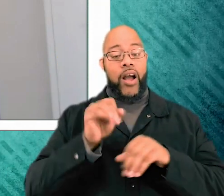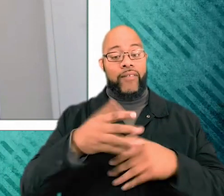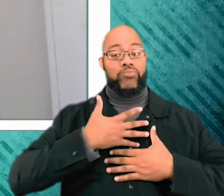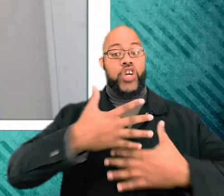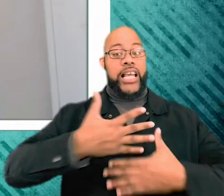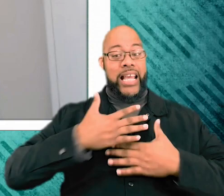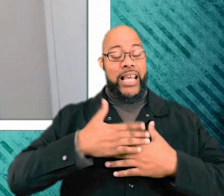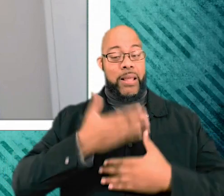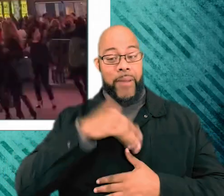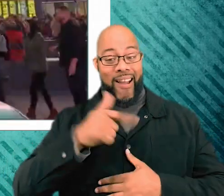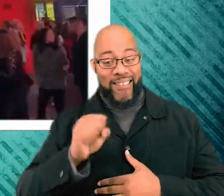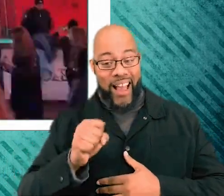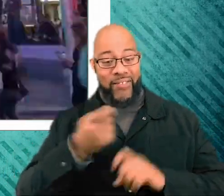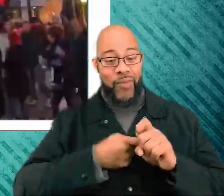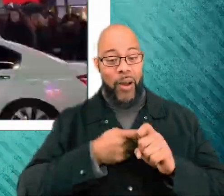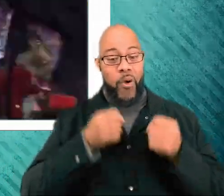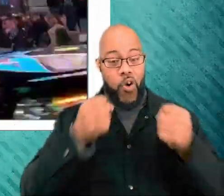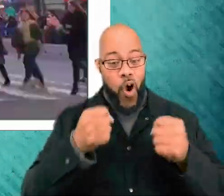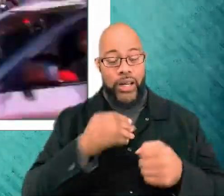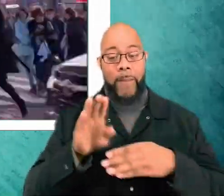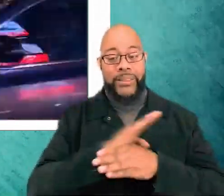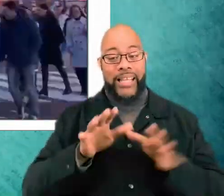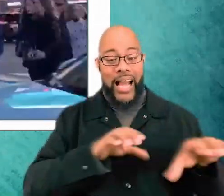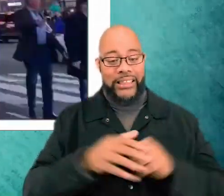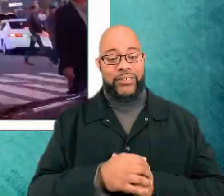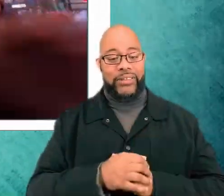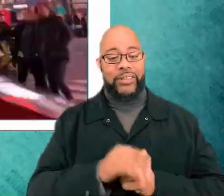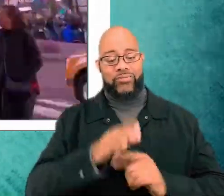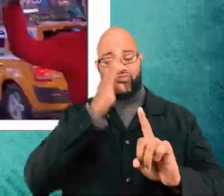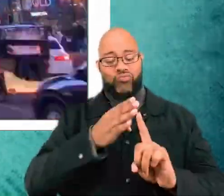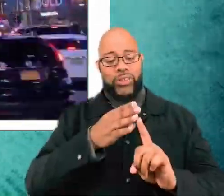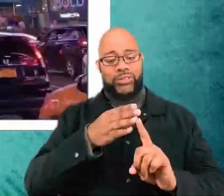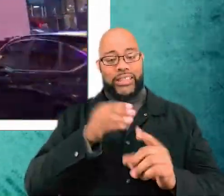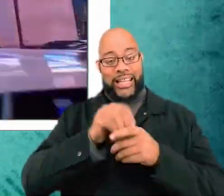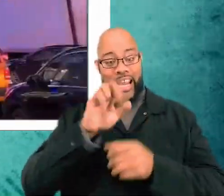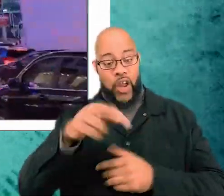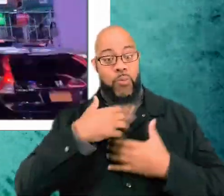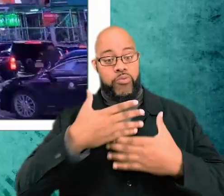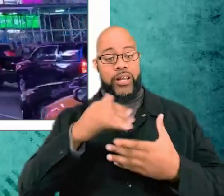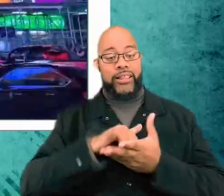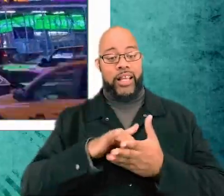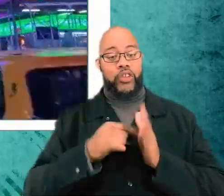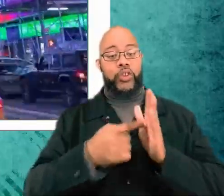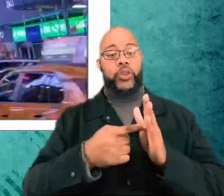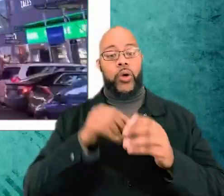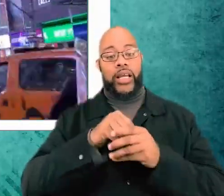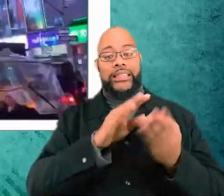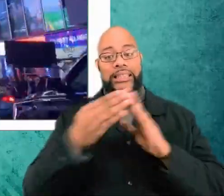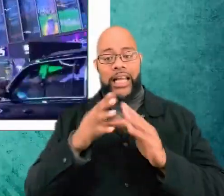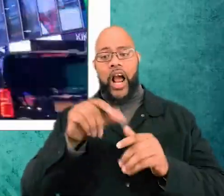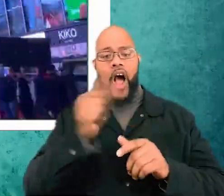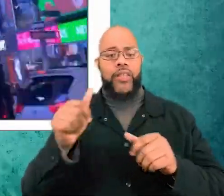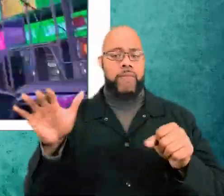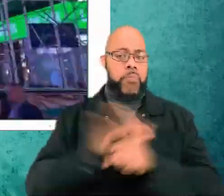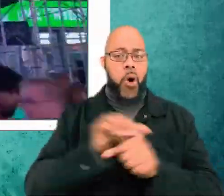toxic gases emitted from vehicles and industrial activities directly into the air we breathe are pronounced in urban and other densely